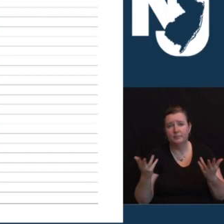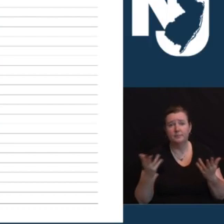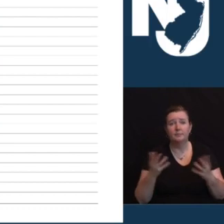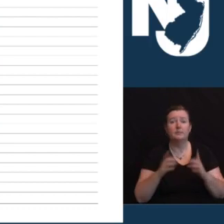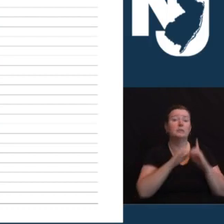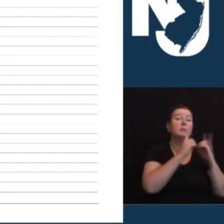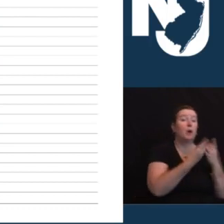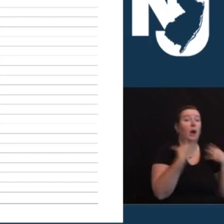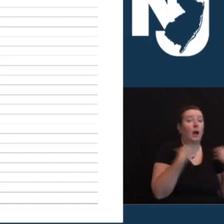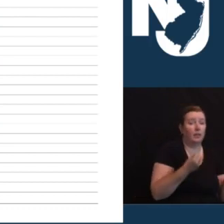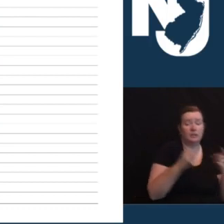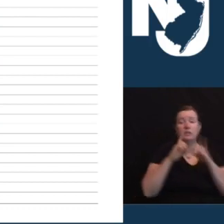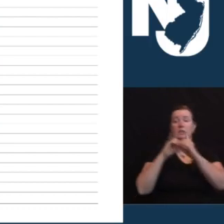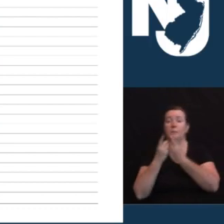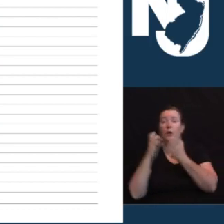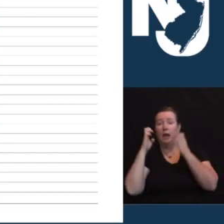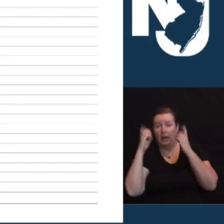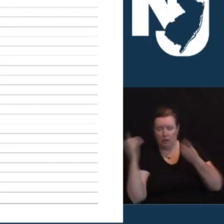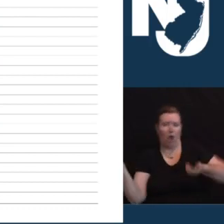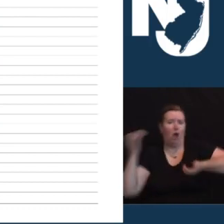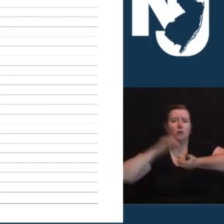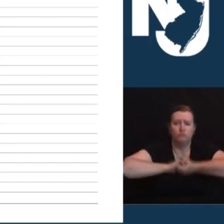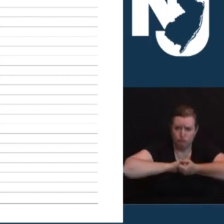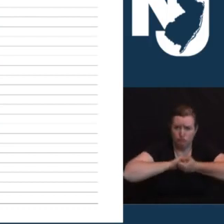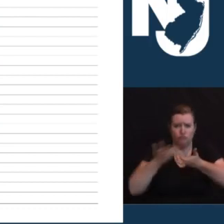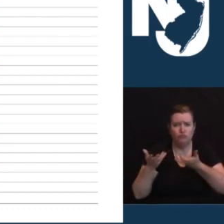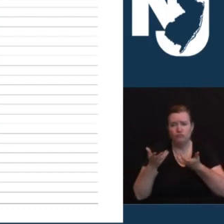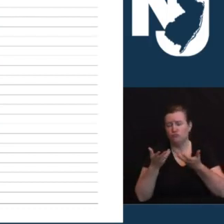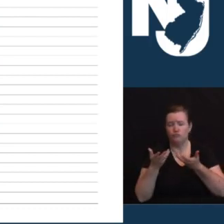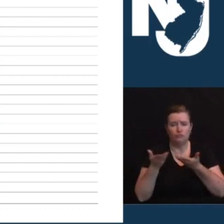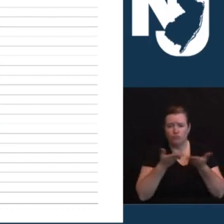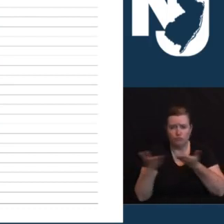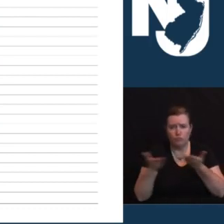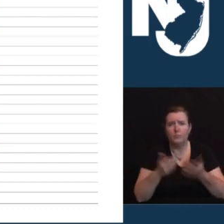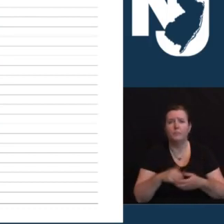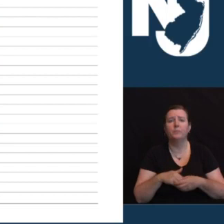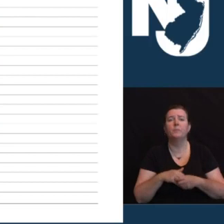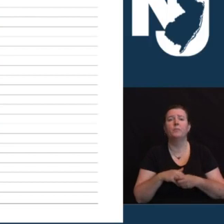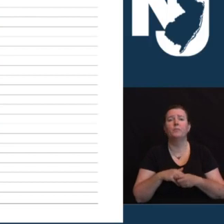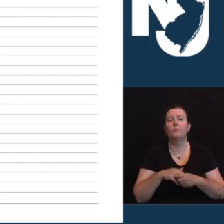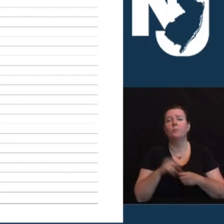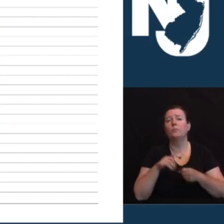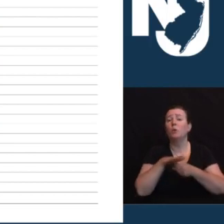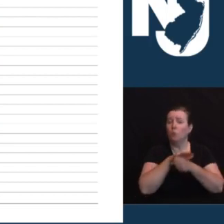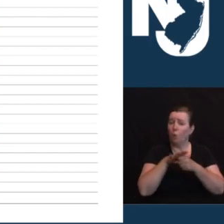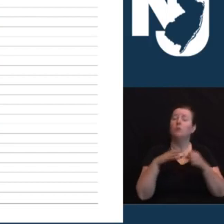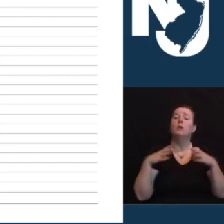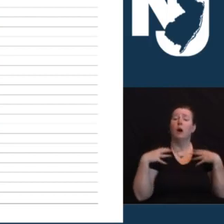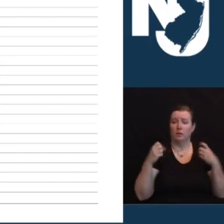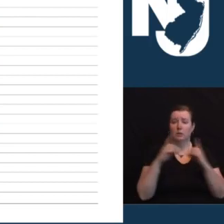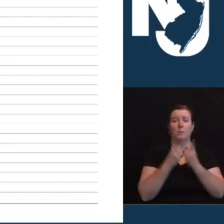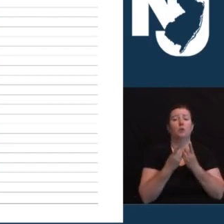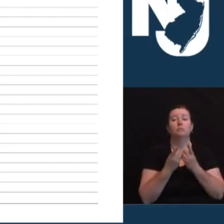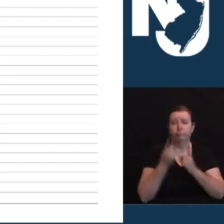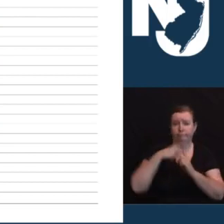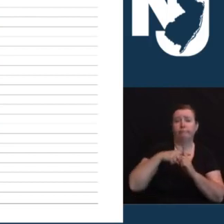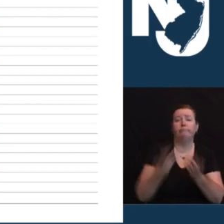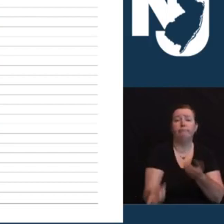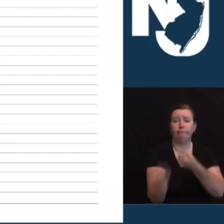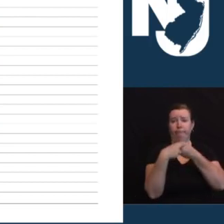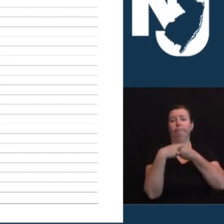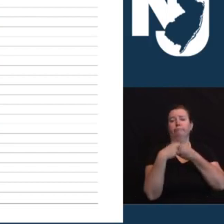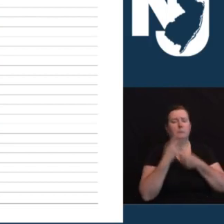their strong partnerships with our educational communities and local health departments to ensure that every precaution is being taken and